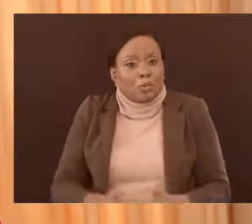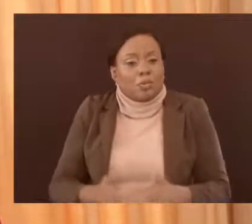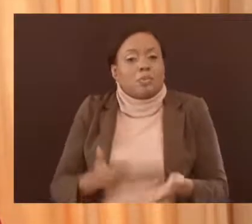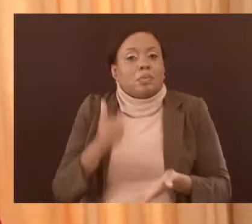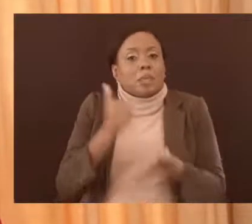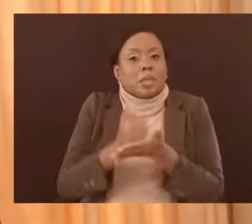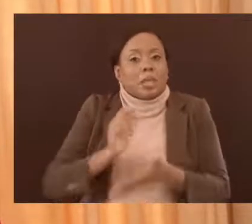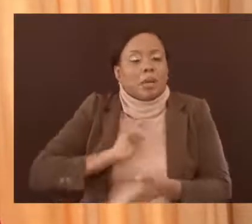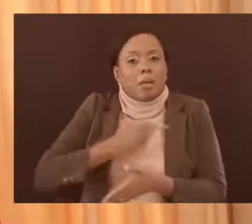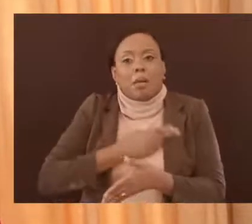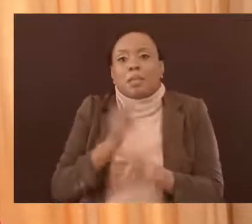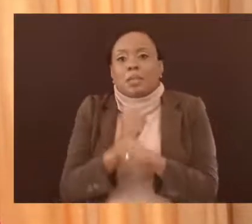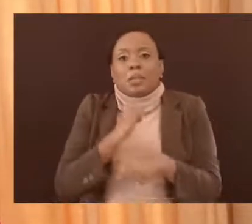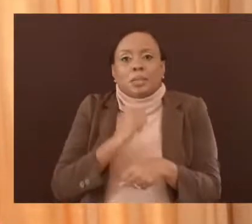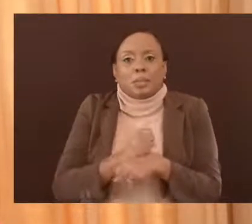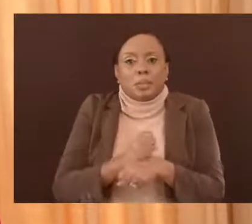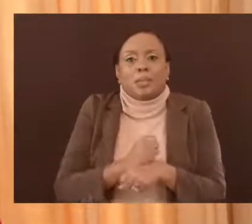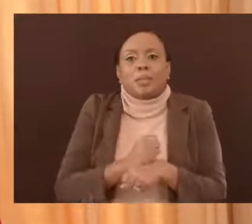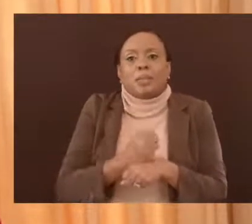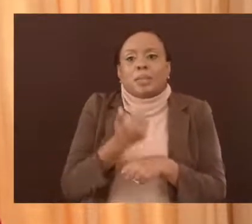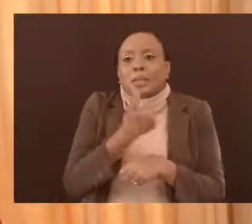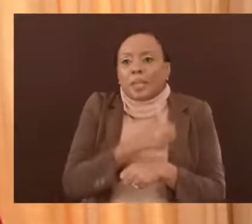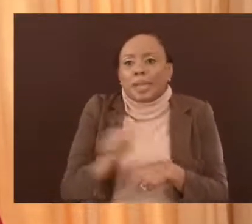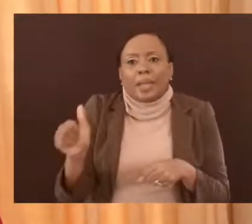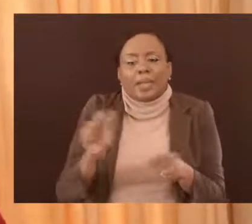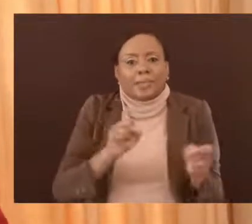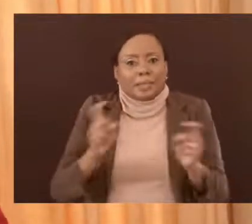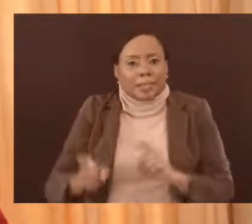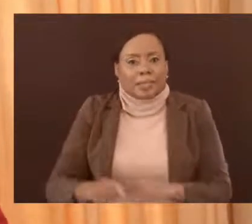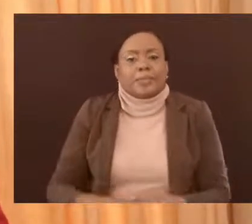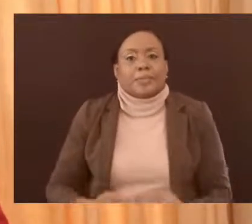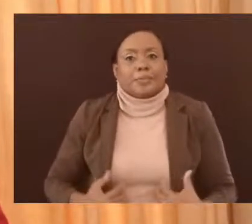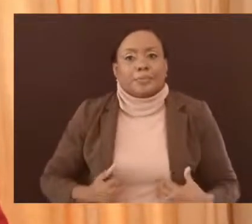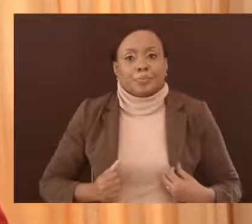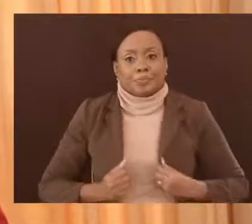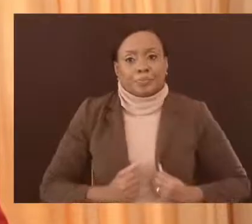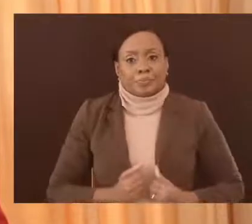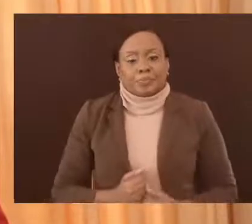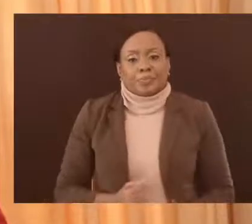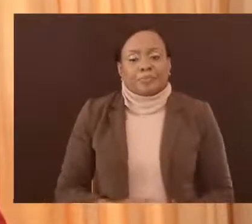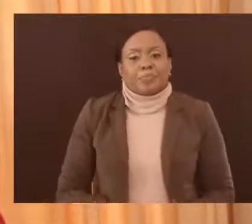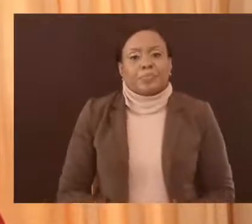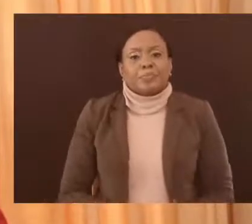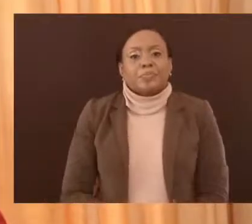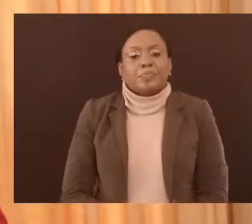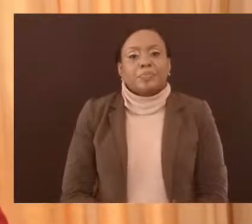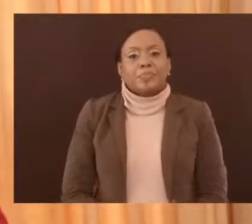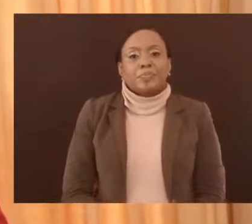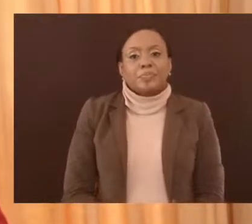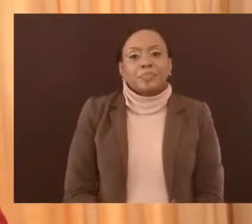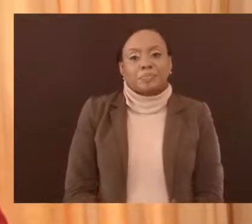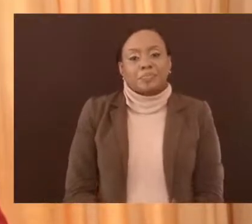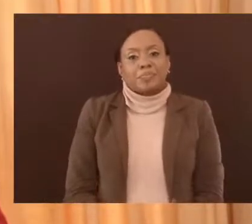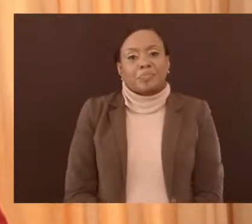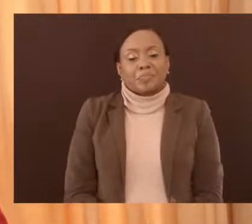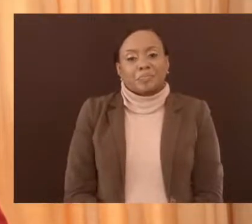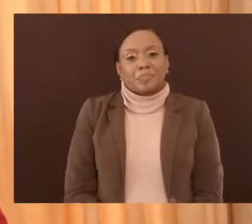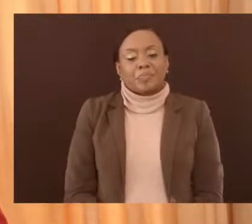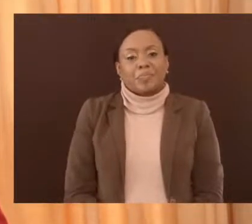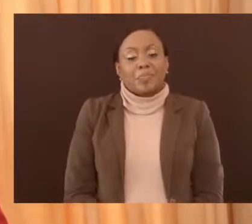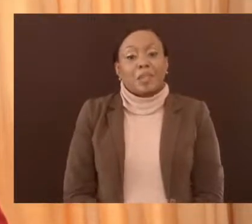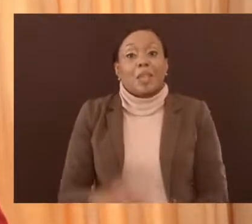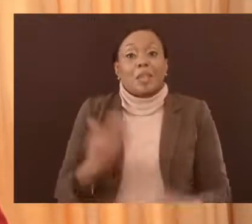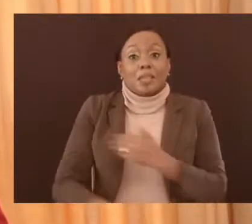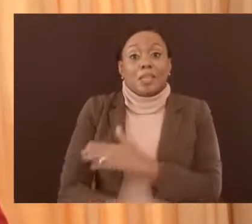to make the necessary transition. We provided, and when I looked at the figures this morning, I was